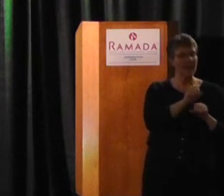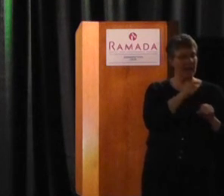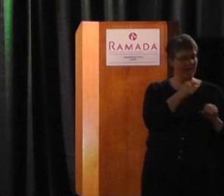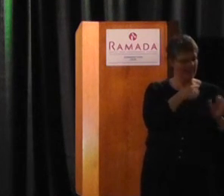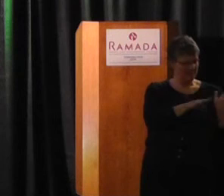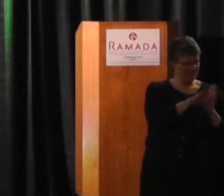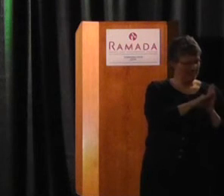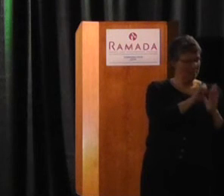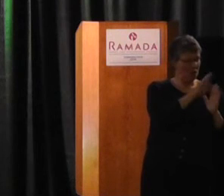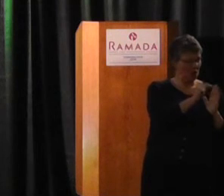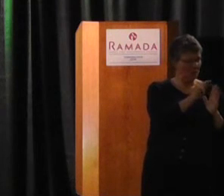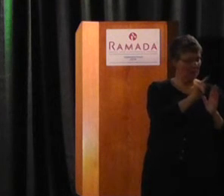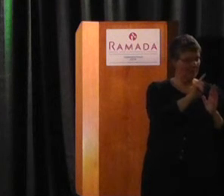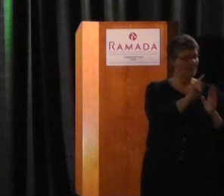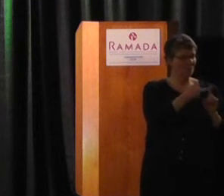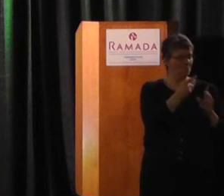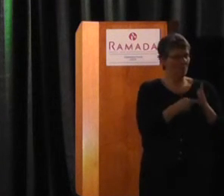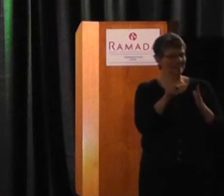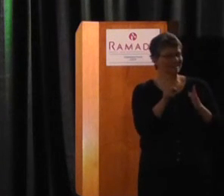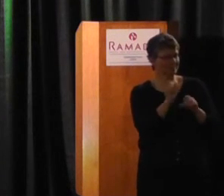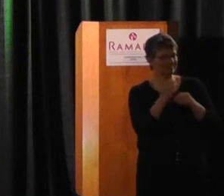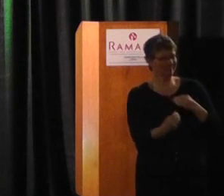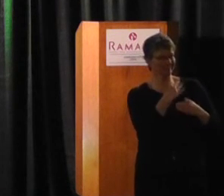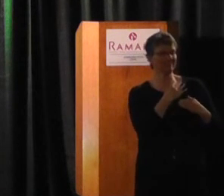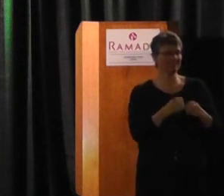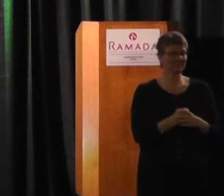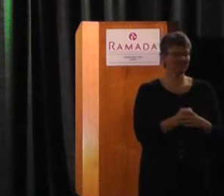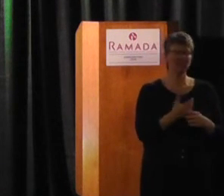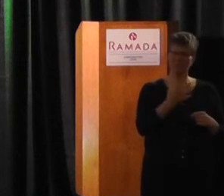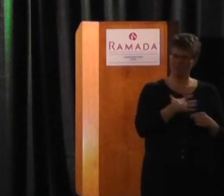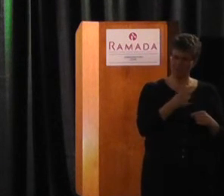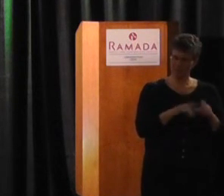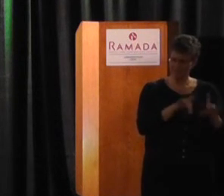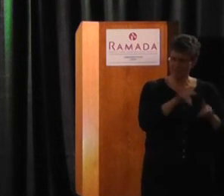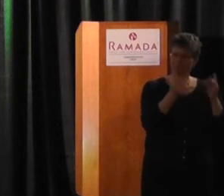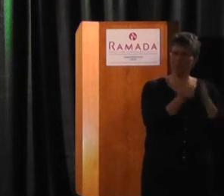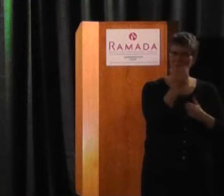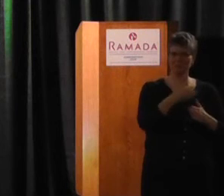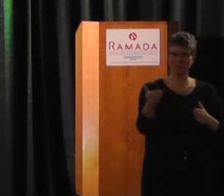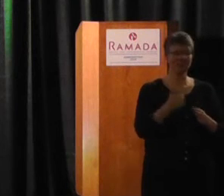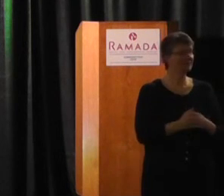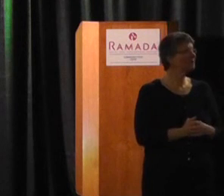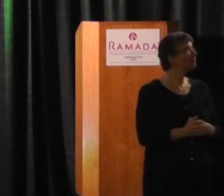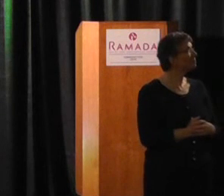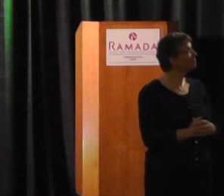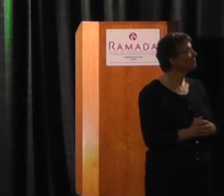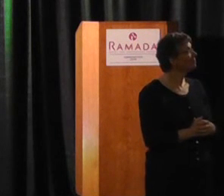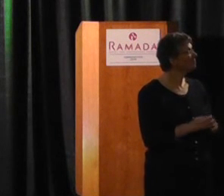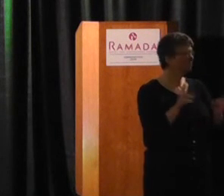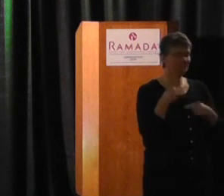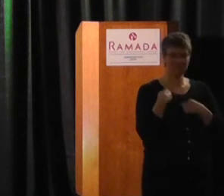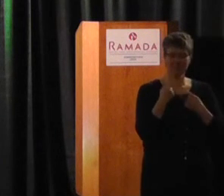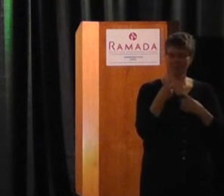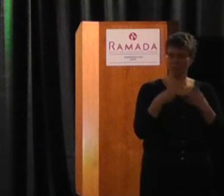artwork. It's been an interesting process. We've been surprised and discovered some new things. Over the last 2 years, we've had an extra